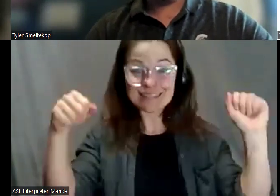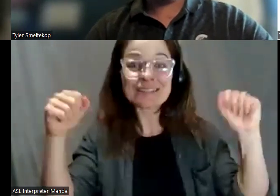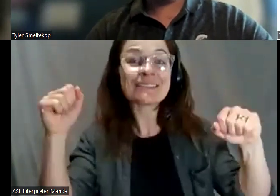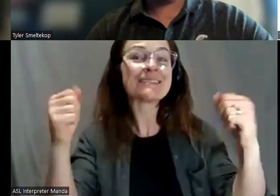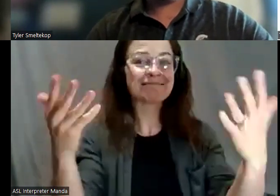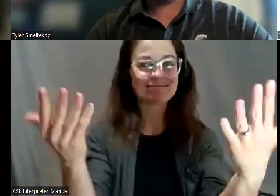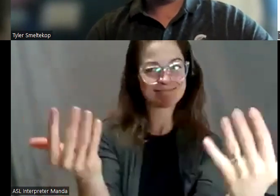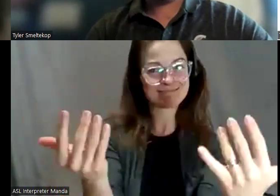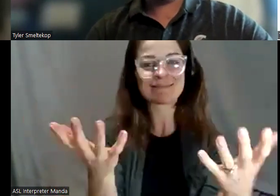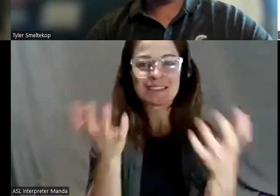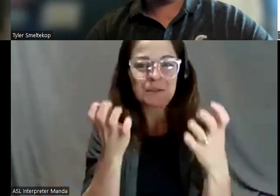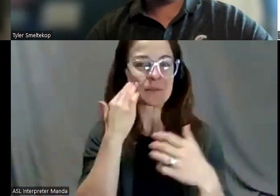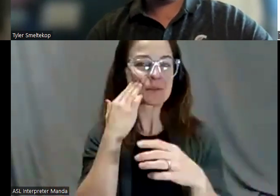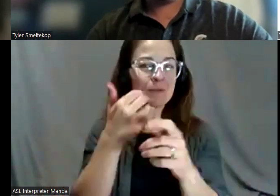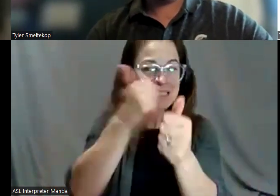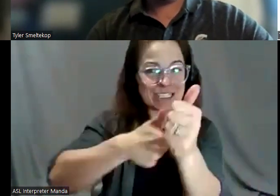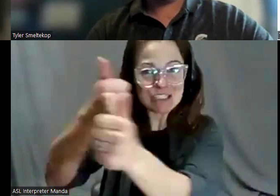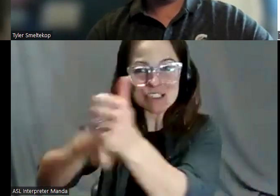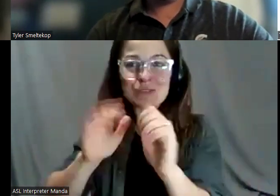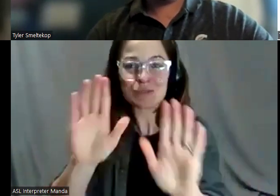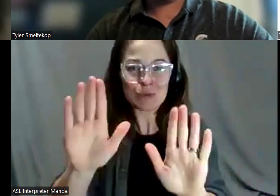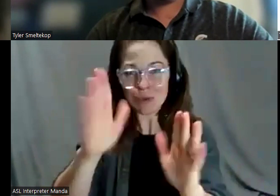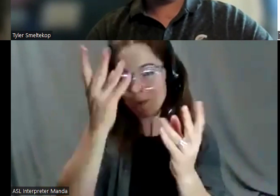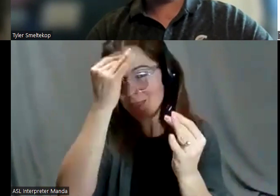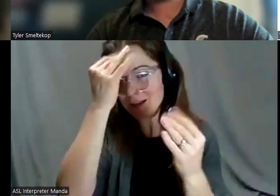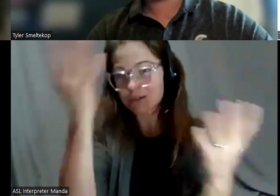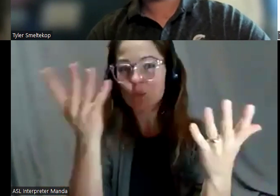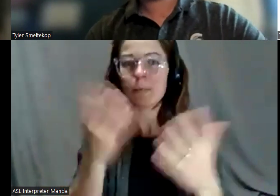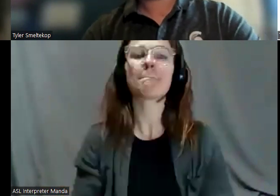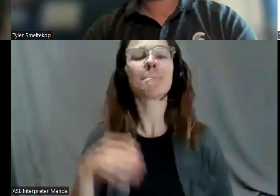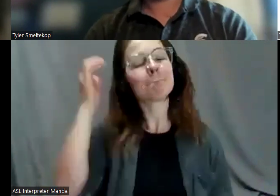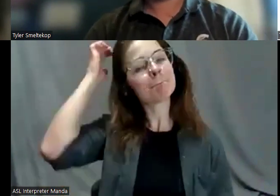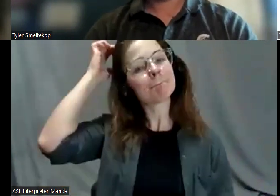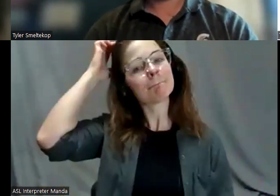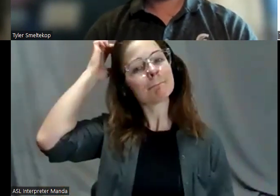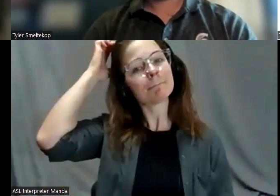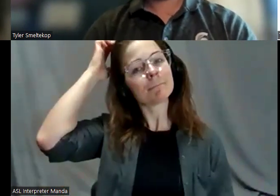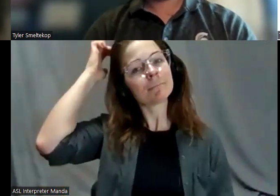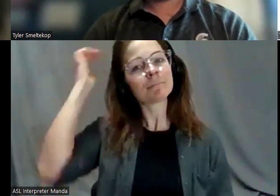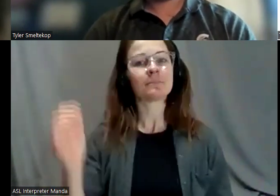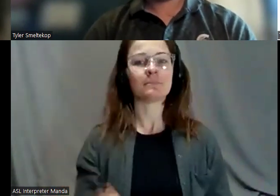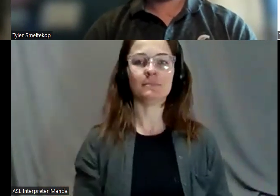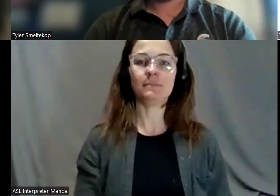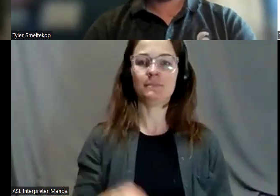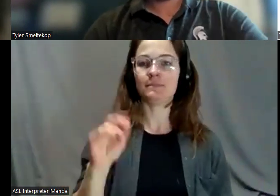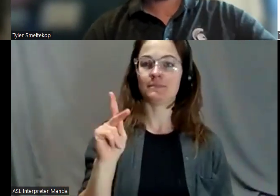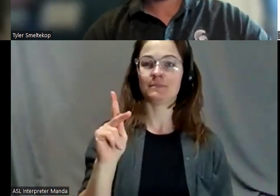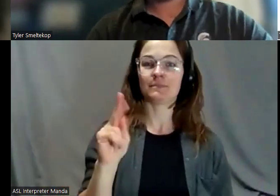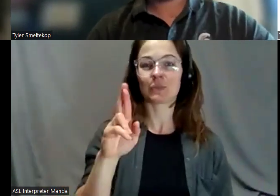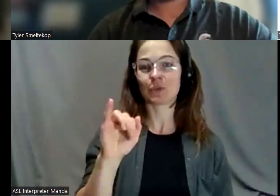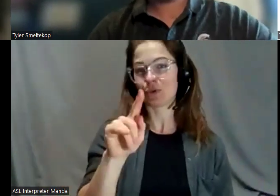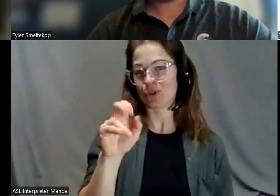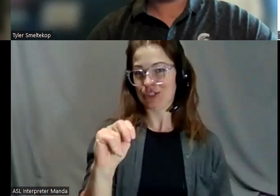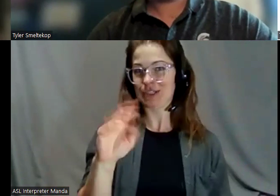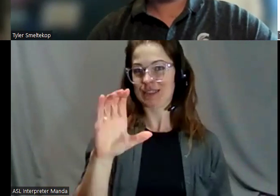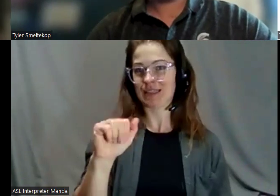love to hear from each of you on what your thoughts are on this conversation. Hi, my name is